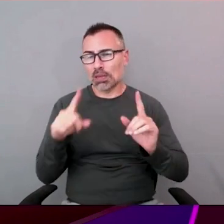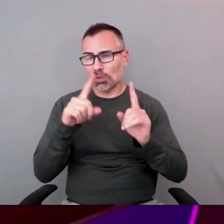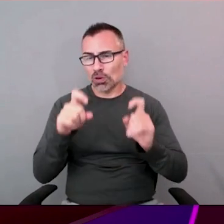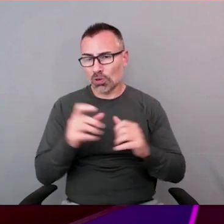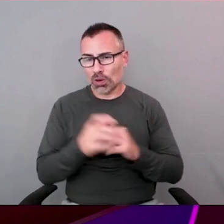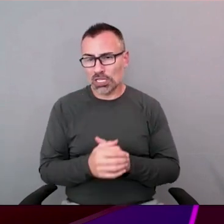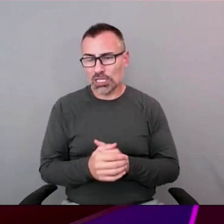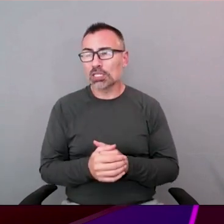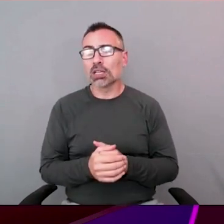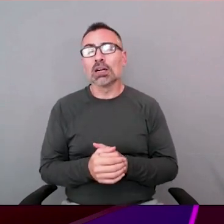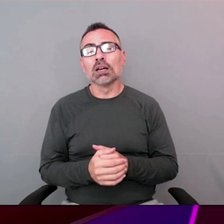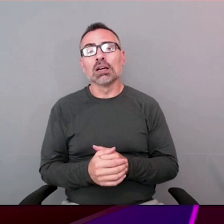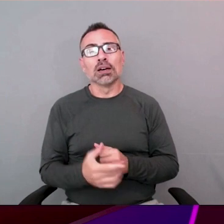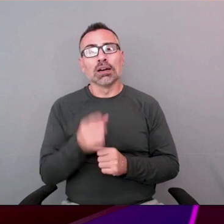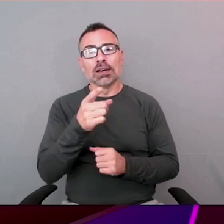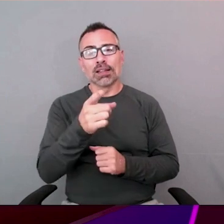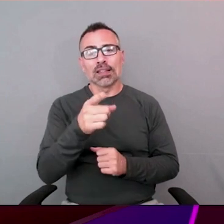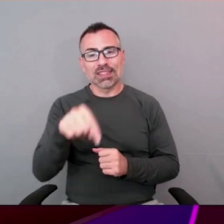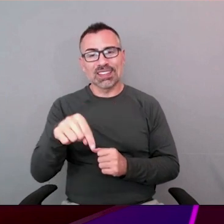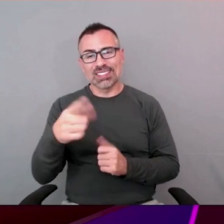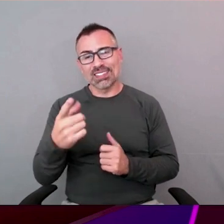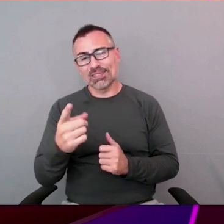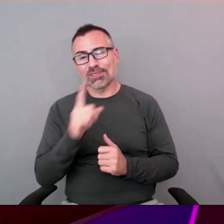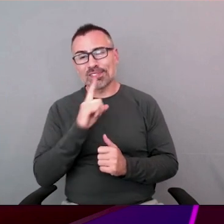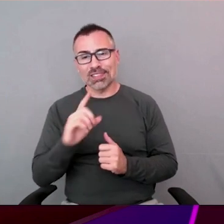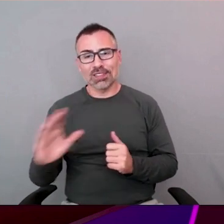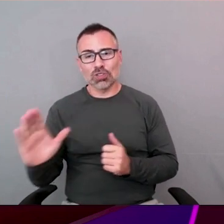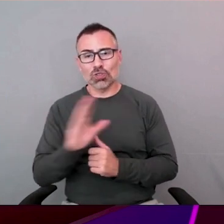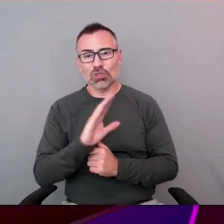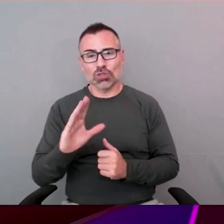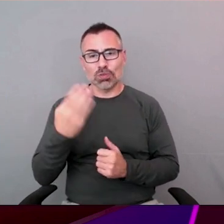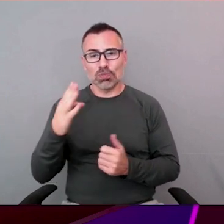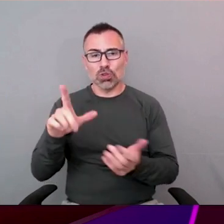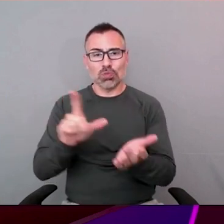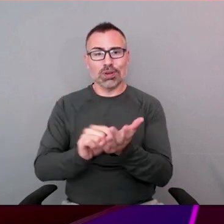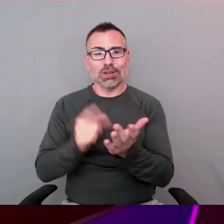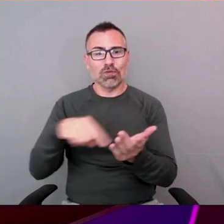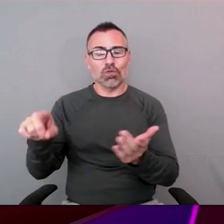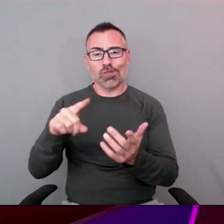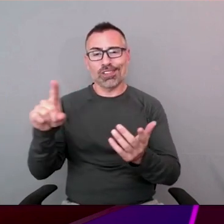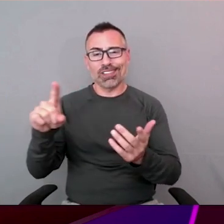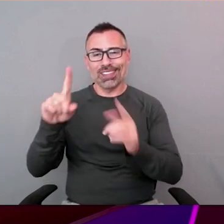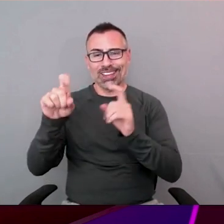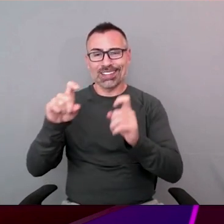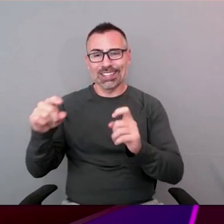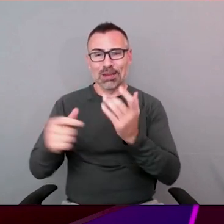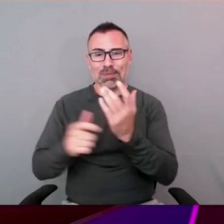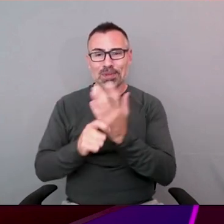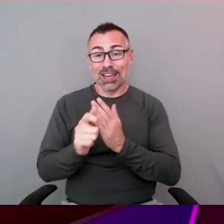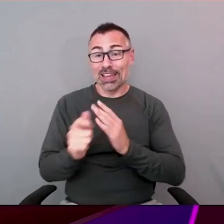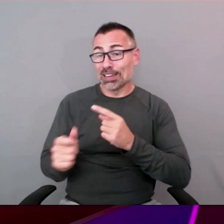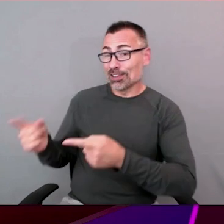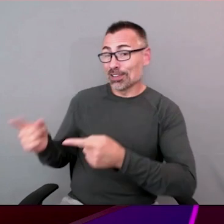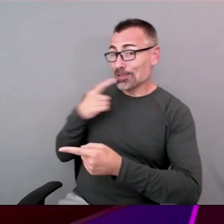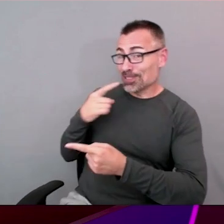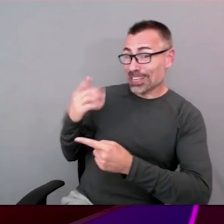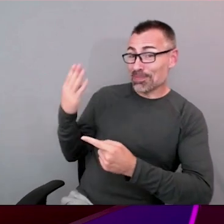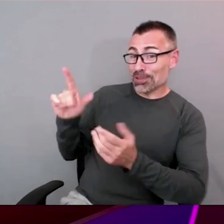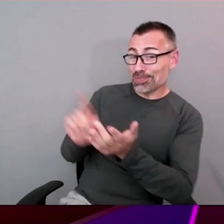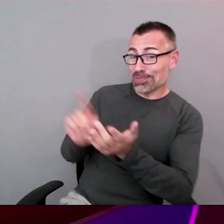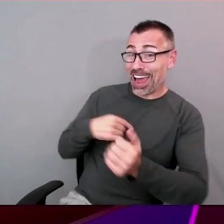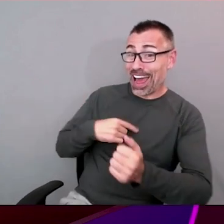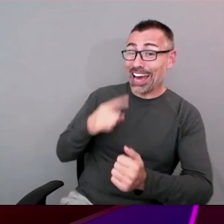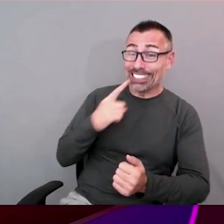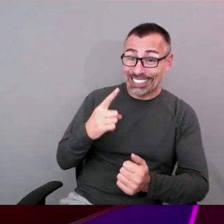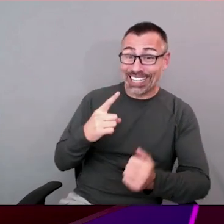but that's really your blueprint for what services you need to study for the exam. You say blueprint, I say cheat sheet, potato, potato.